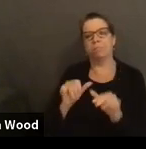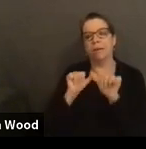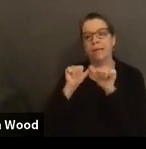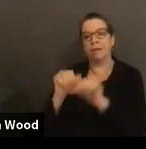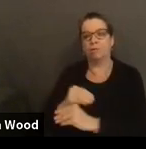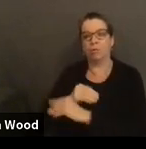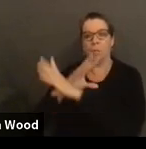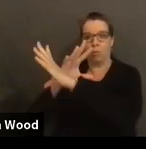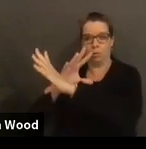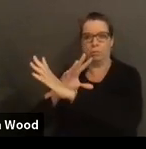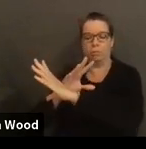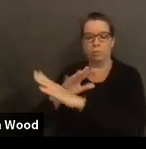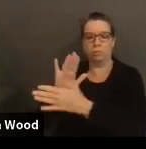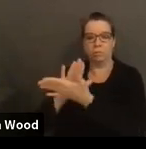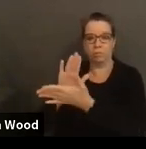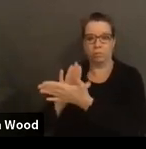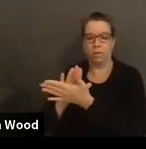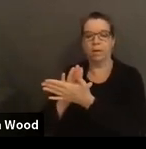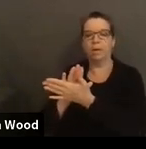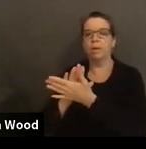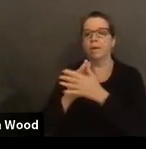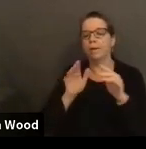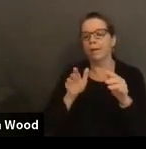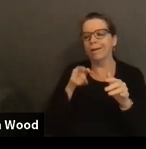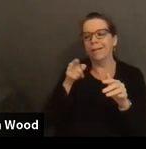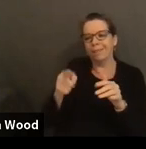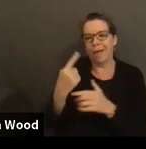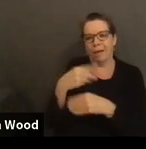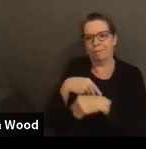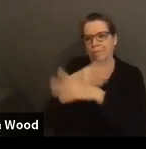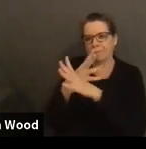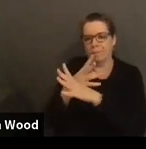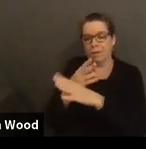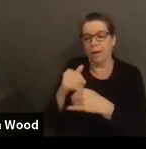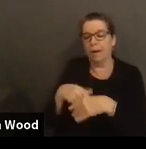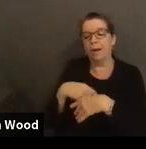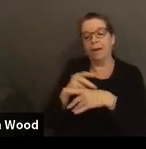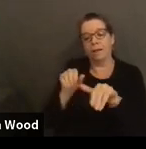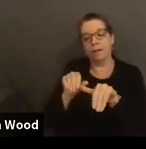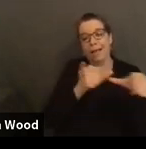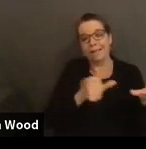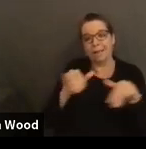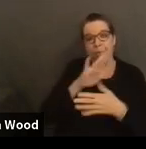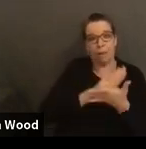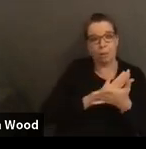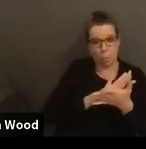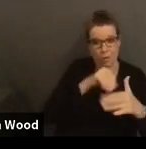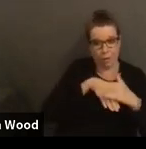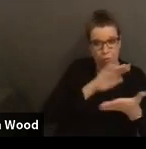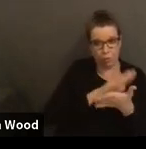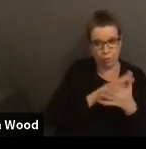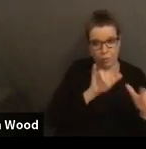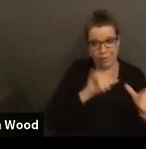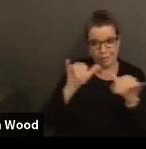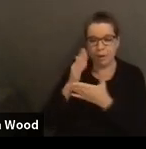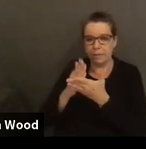remote option and asynchronous learning beyond the beginning of the school year. They plan to reset remote